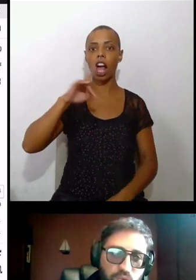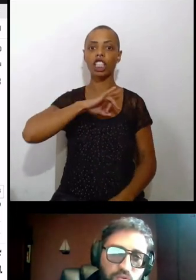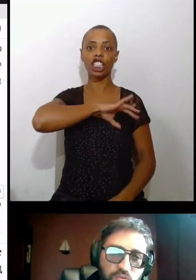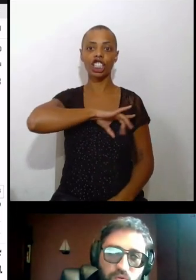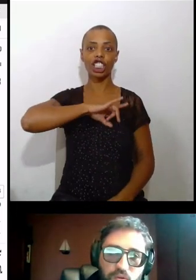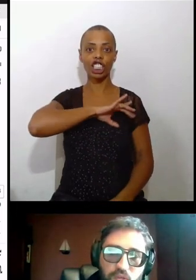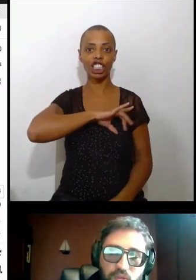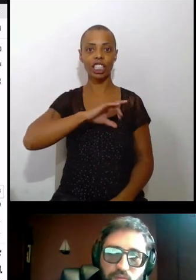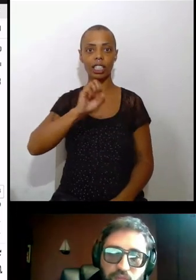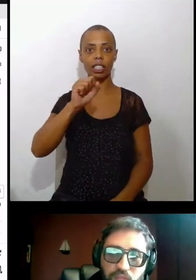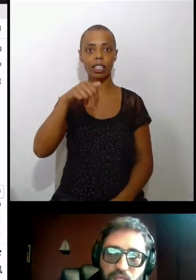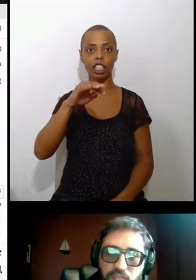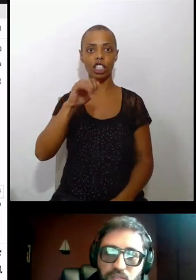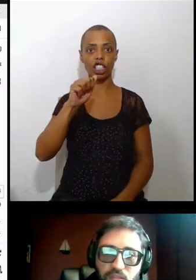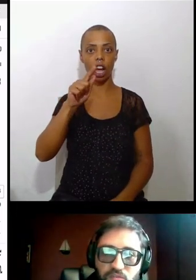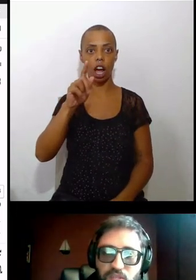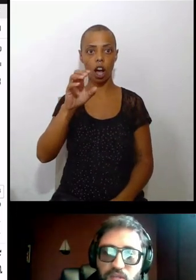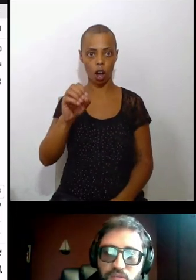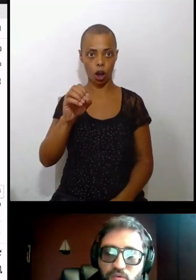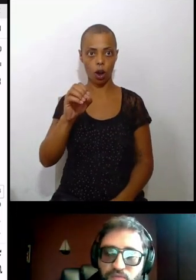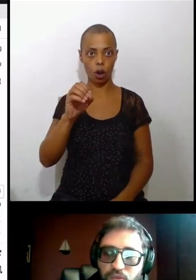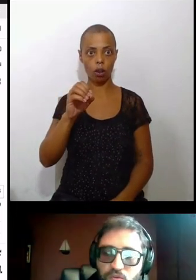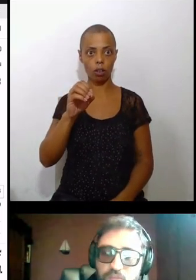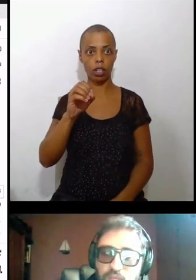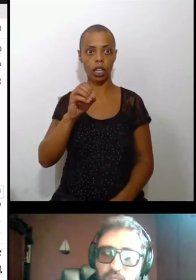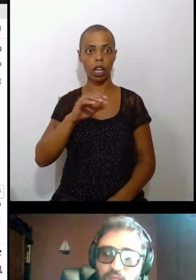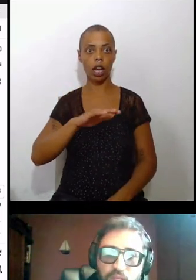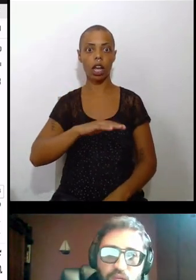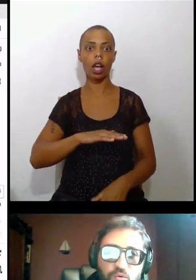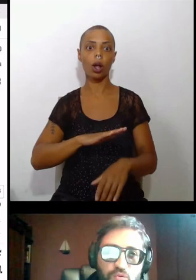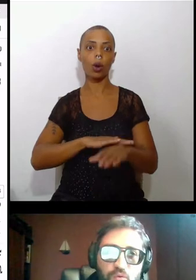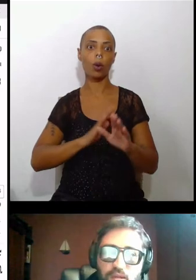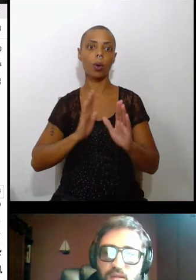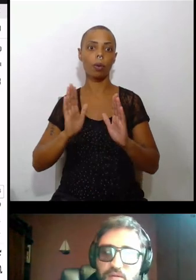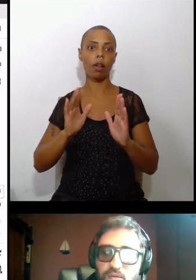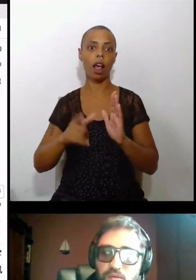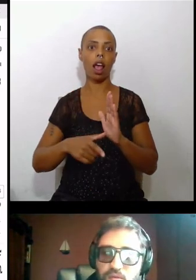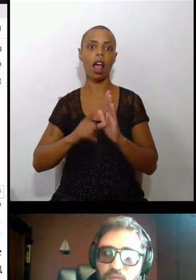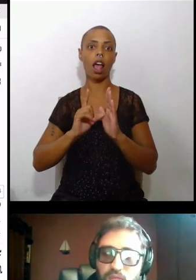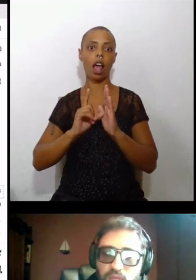an exhibit that took place in Santiago in Chile